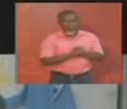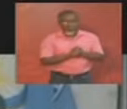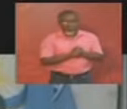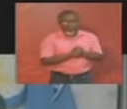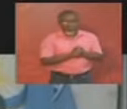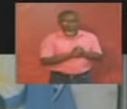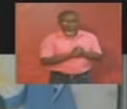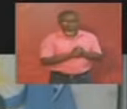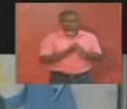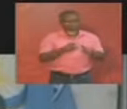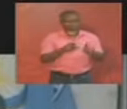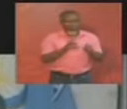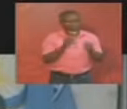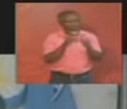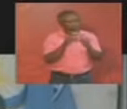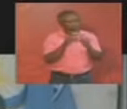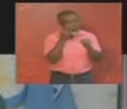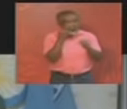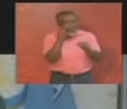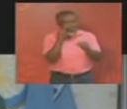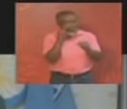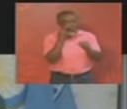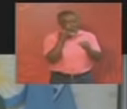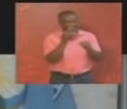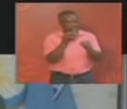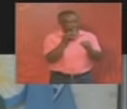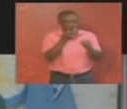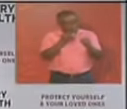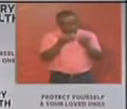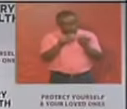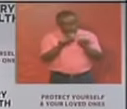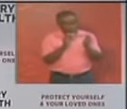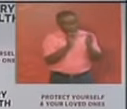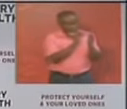same household or being co-workers. Thank you.